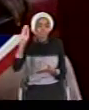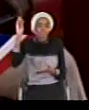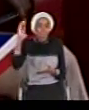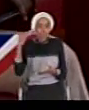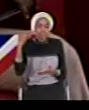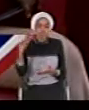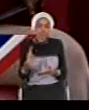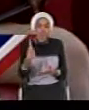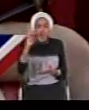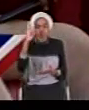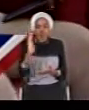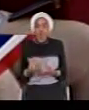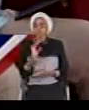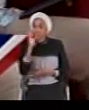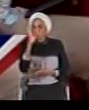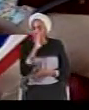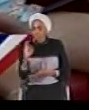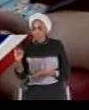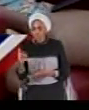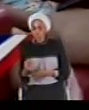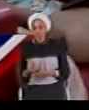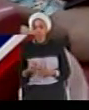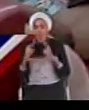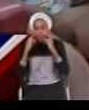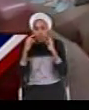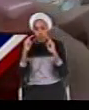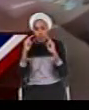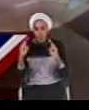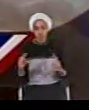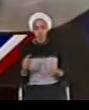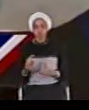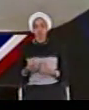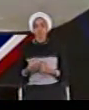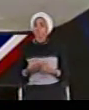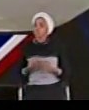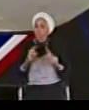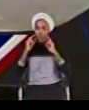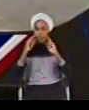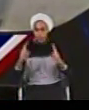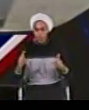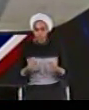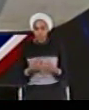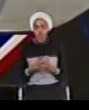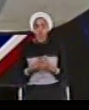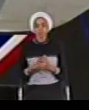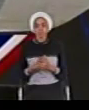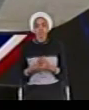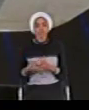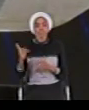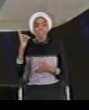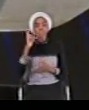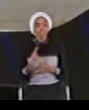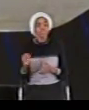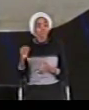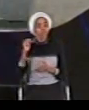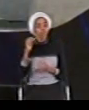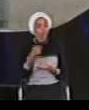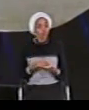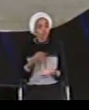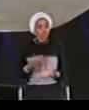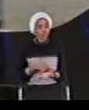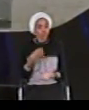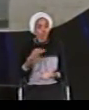of God. Preaching, proclaiming, publishing the gospel of